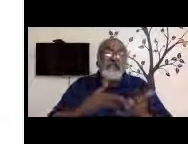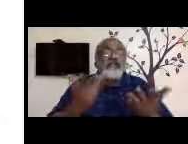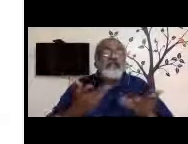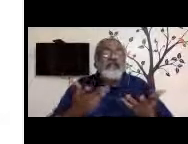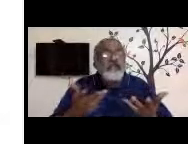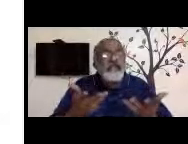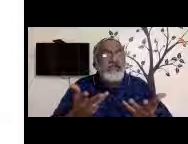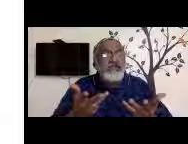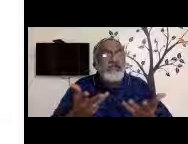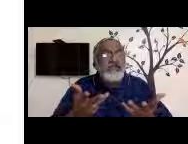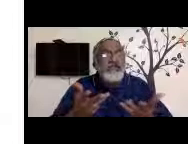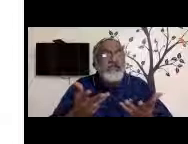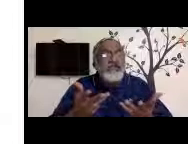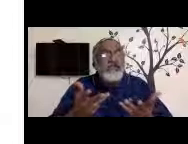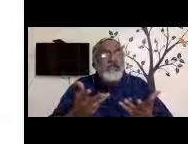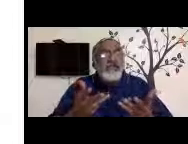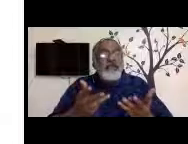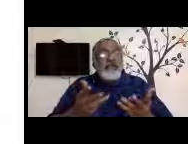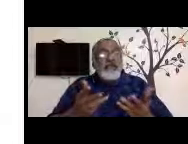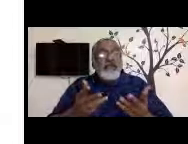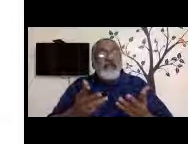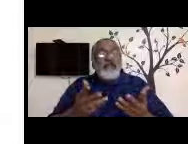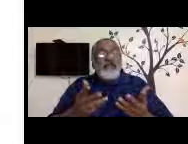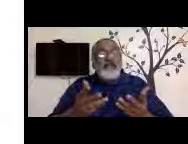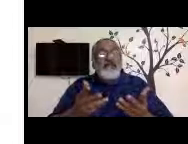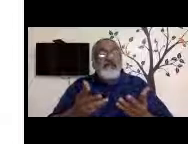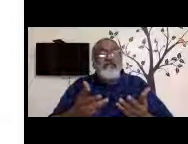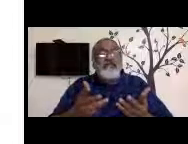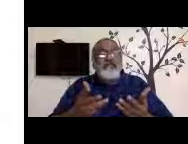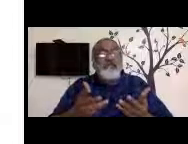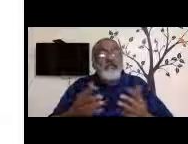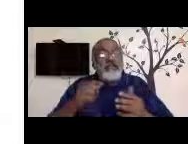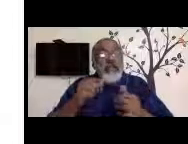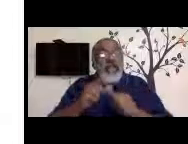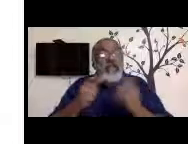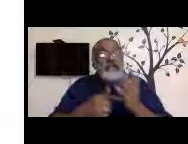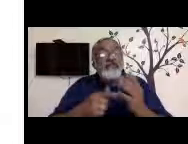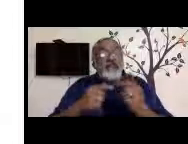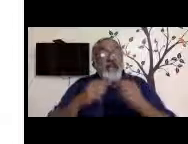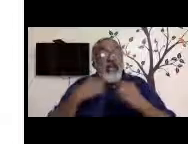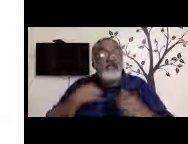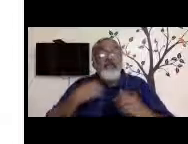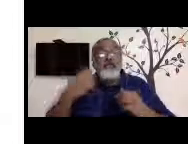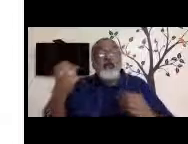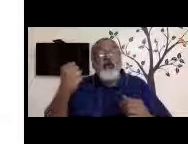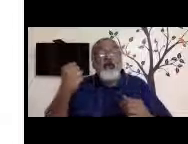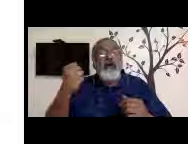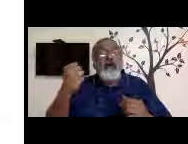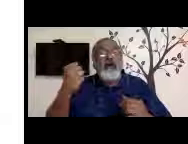is also talking about, it is having the power to